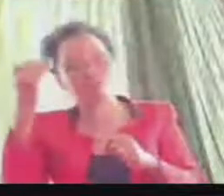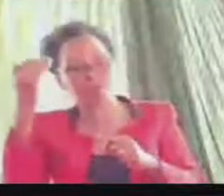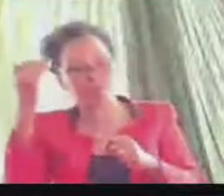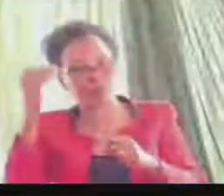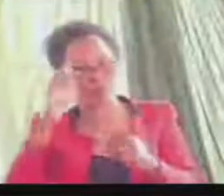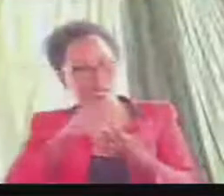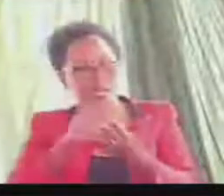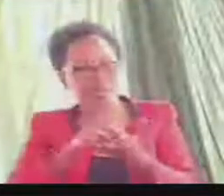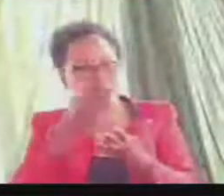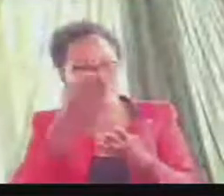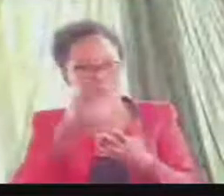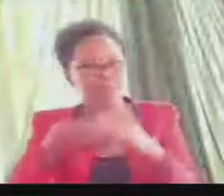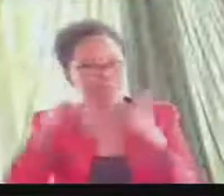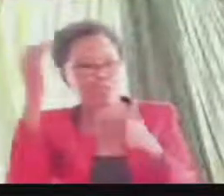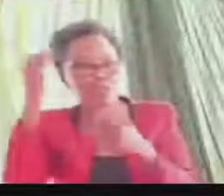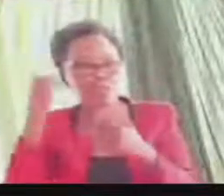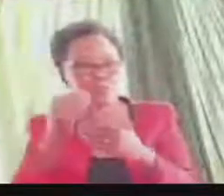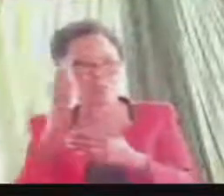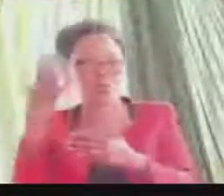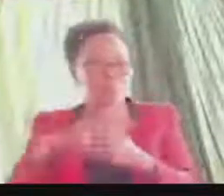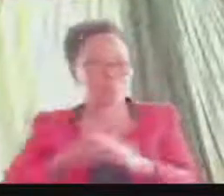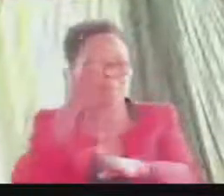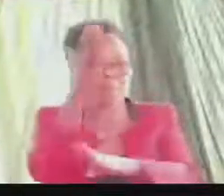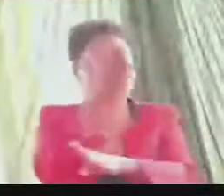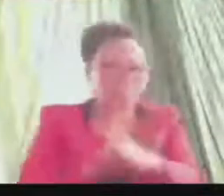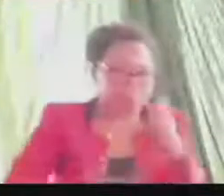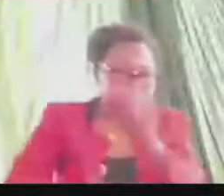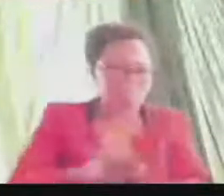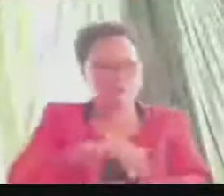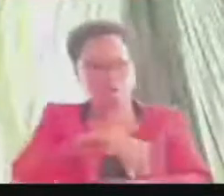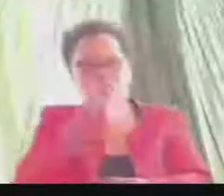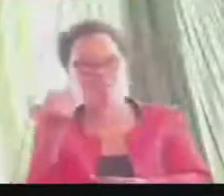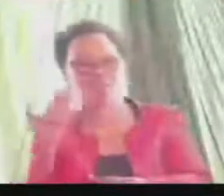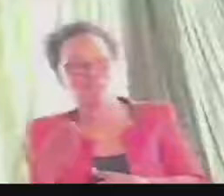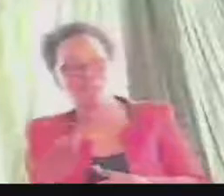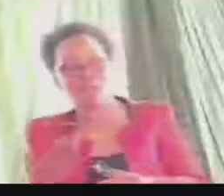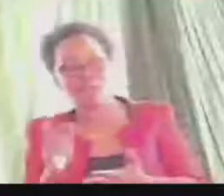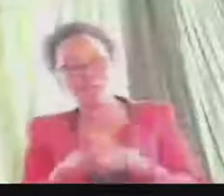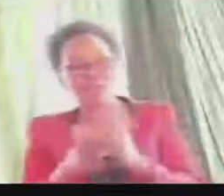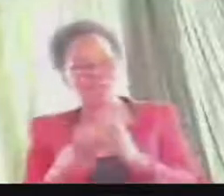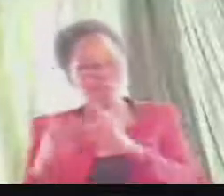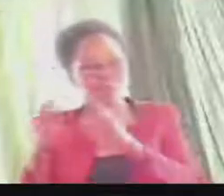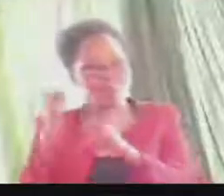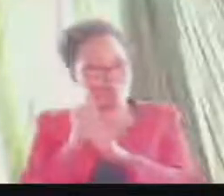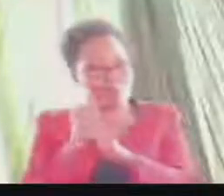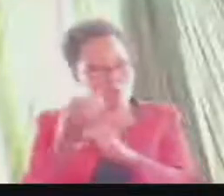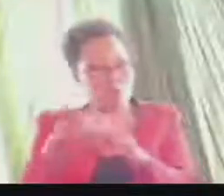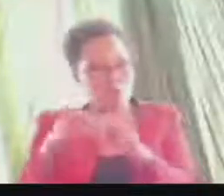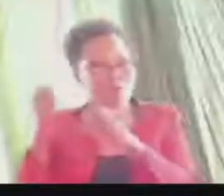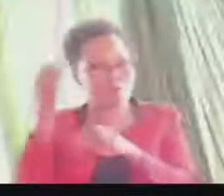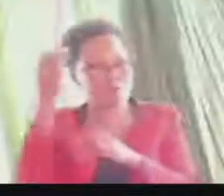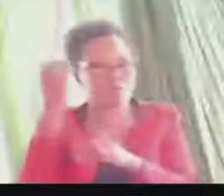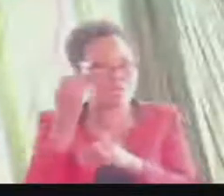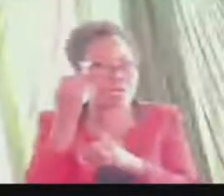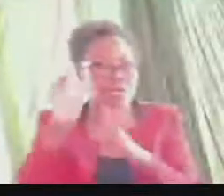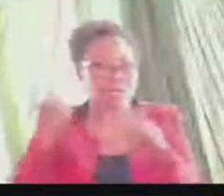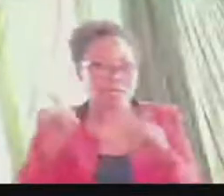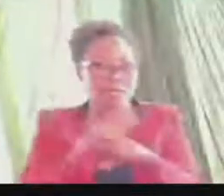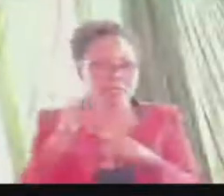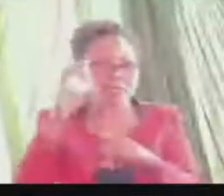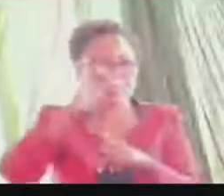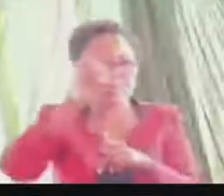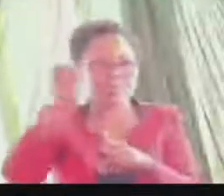hands and convicted. So the role of the judiciary and also of the CJ will be to ensure